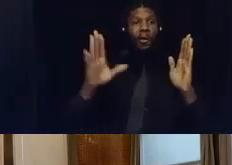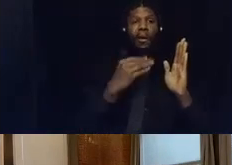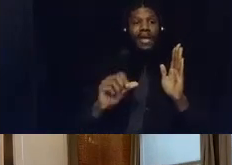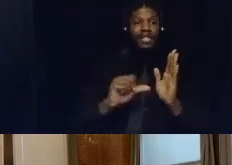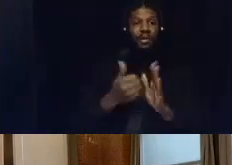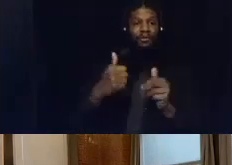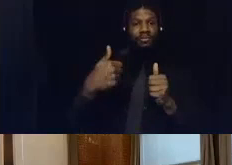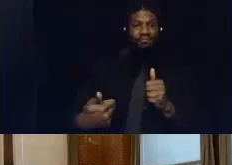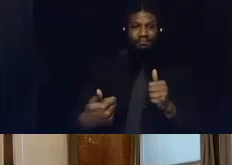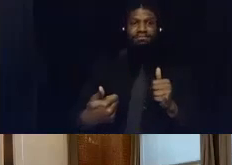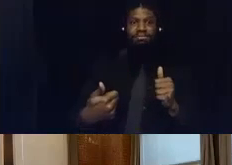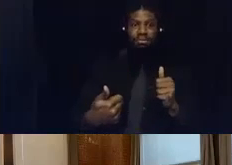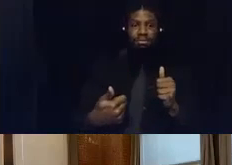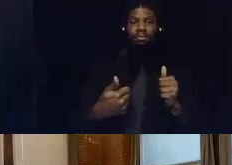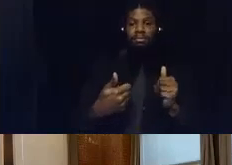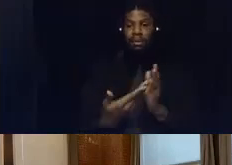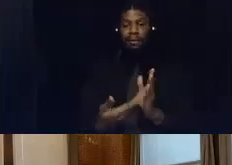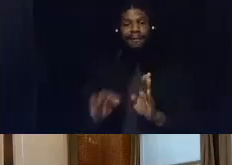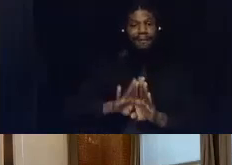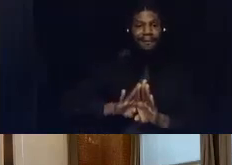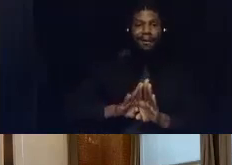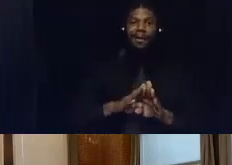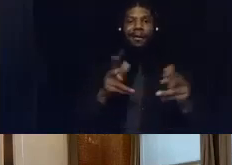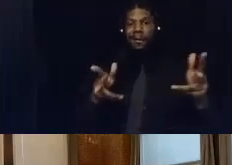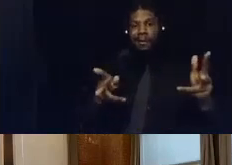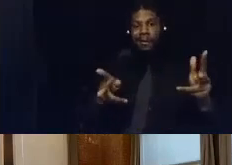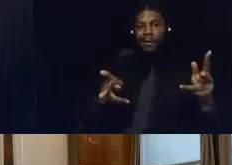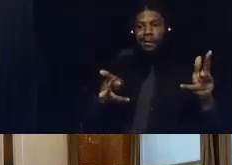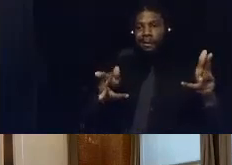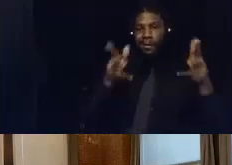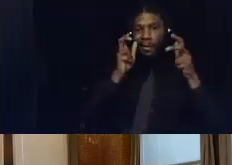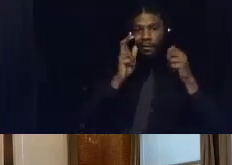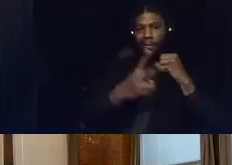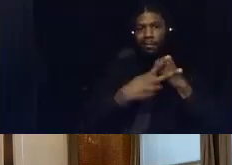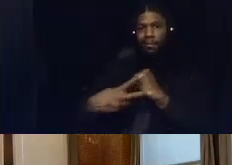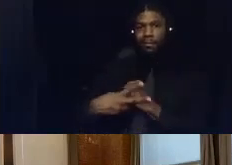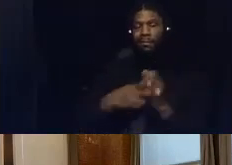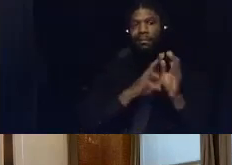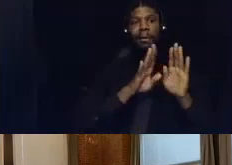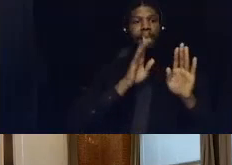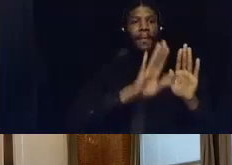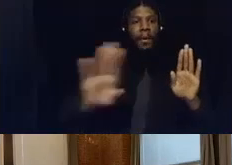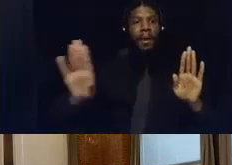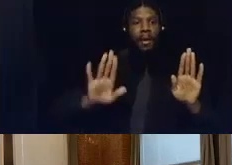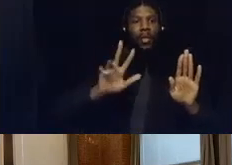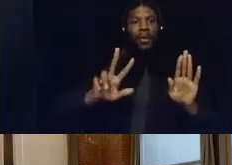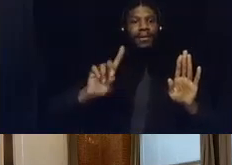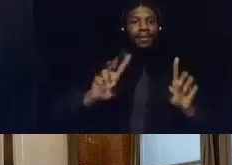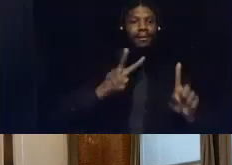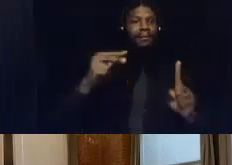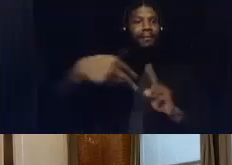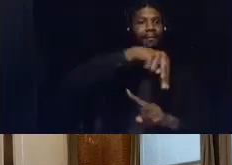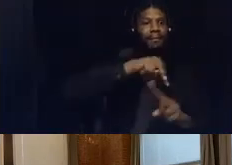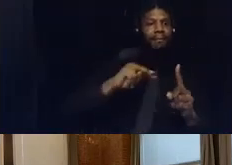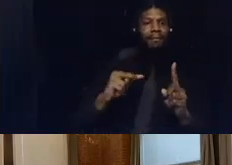of capture of the digital space and a physical 3-dimensional collage. As you